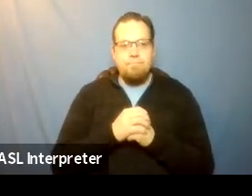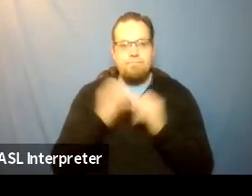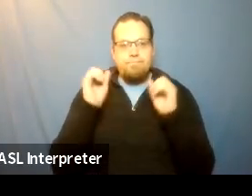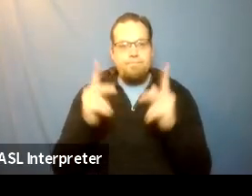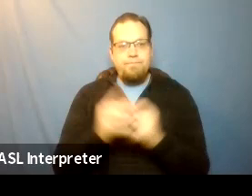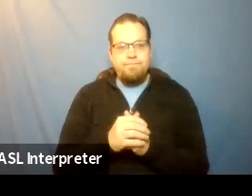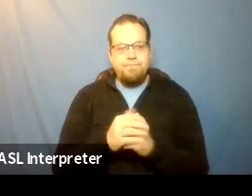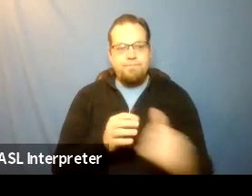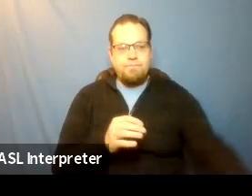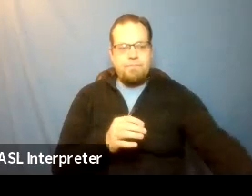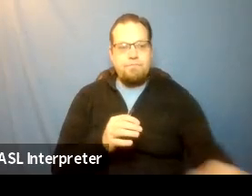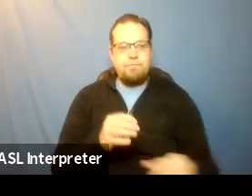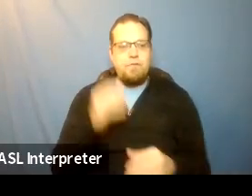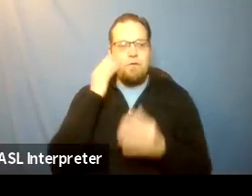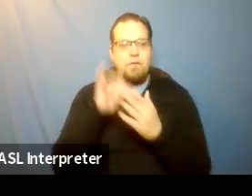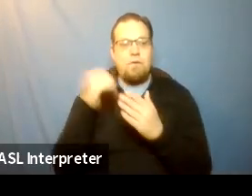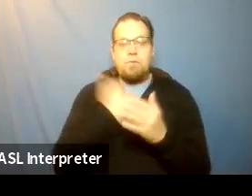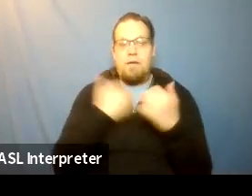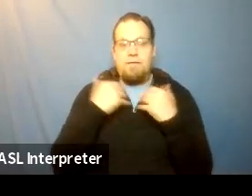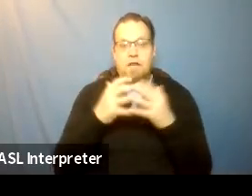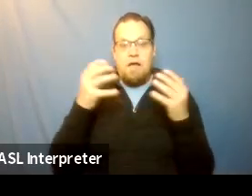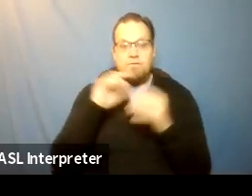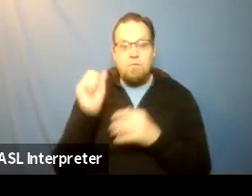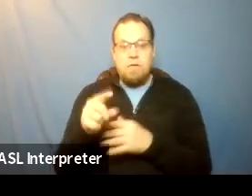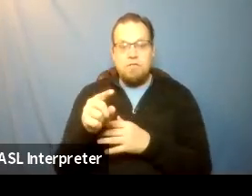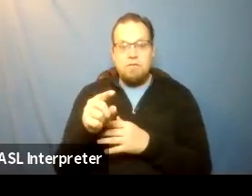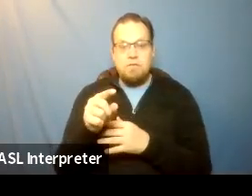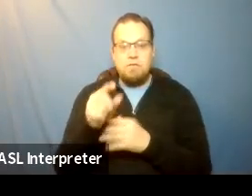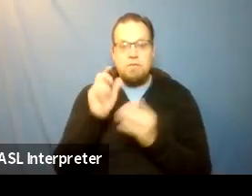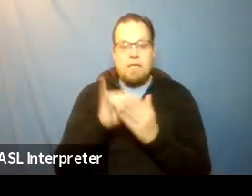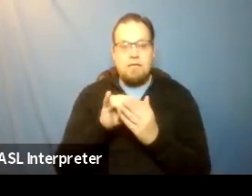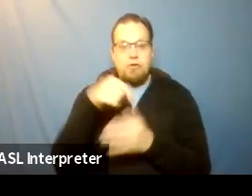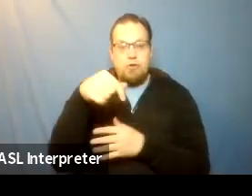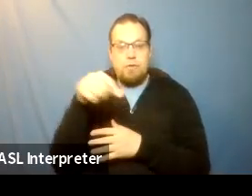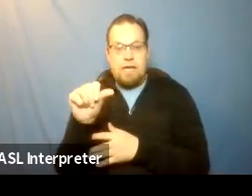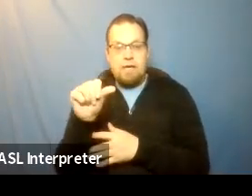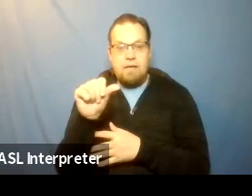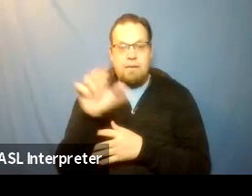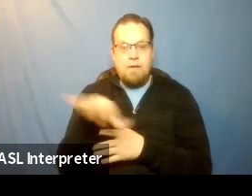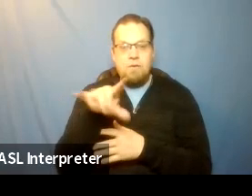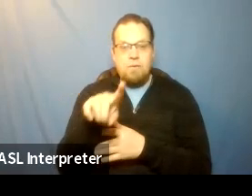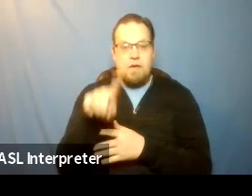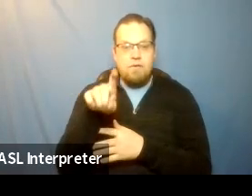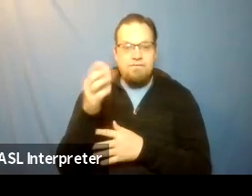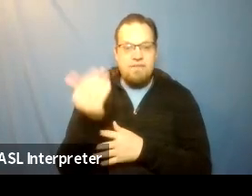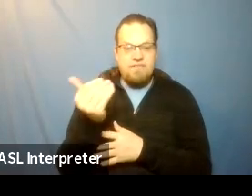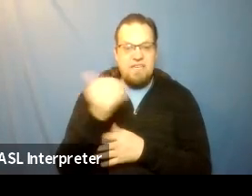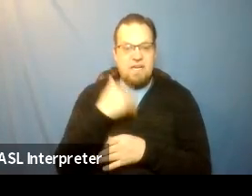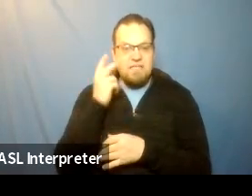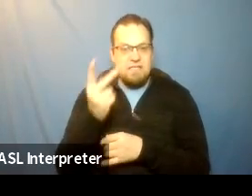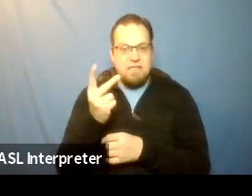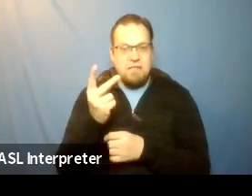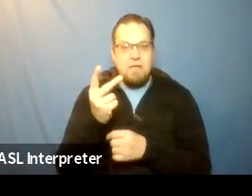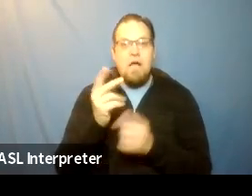Okay, I know we have a lot of questions in the Q&A section right now. It's about 115 I see going through there. A lot